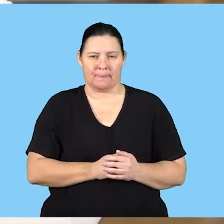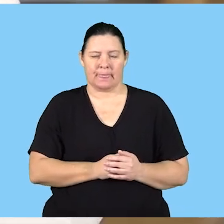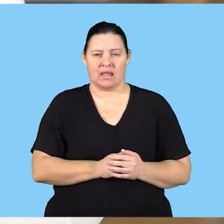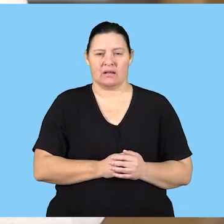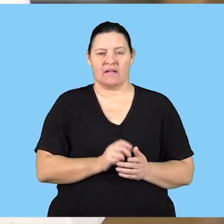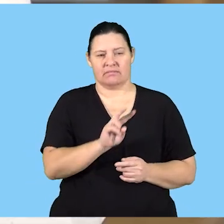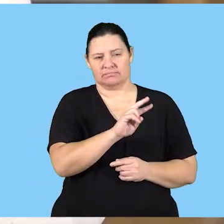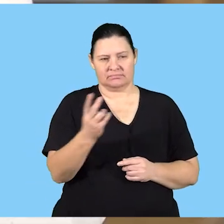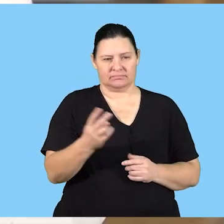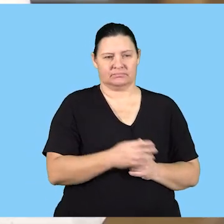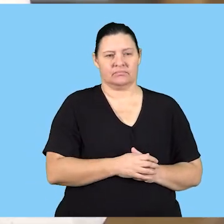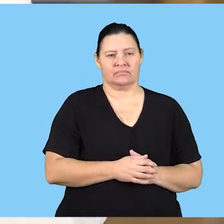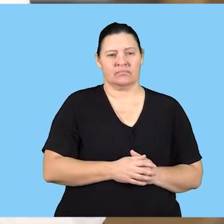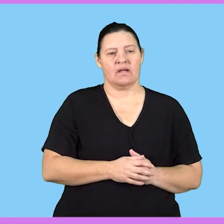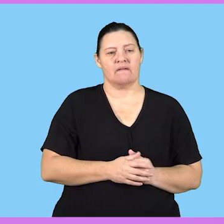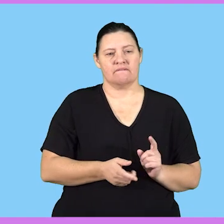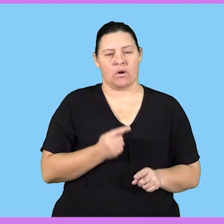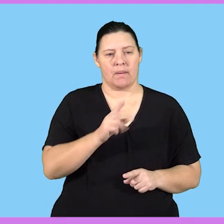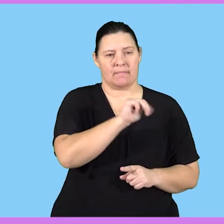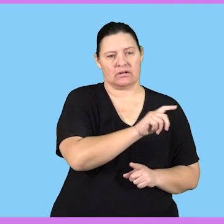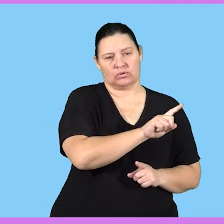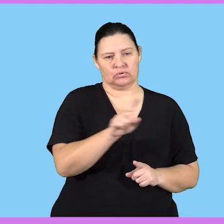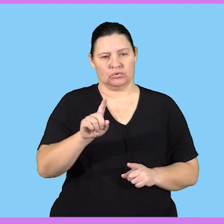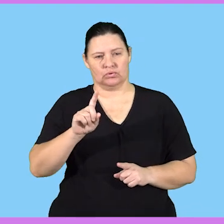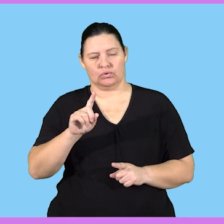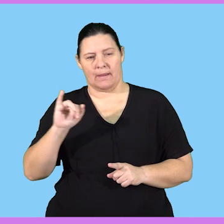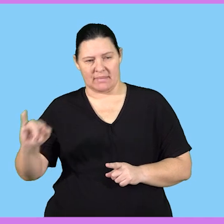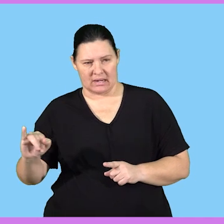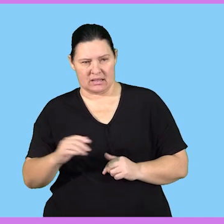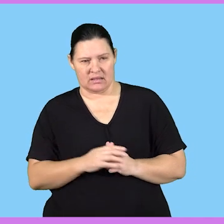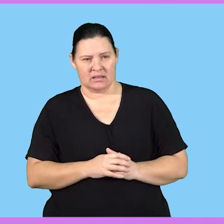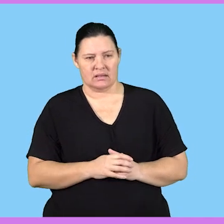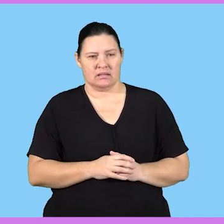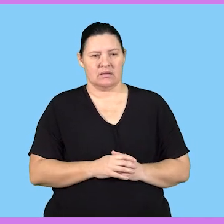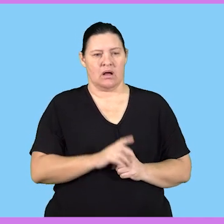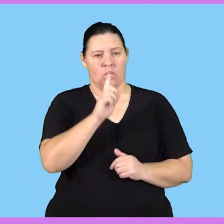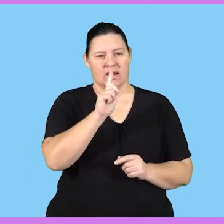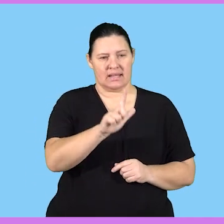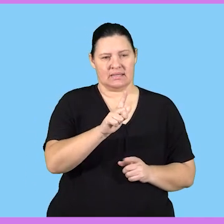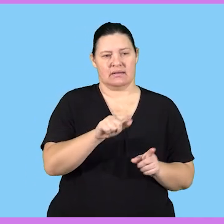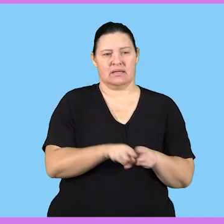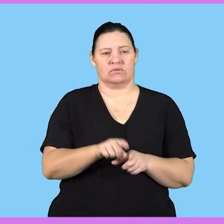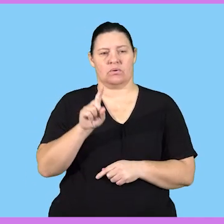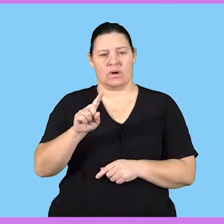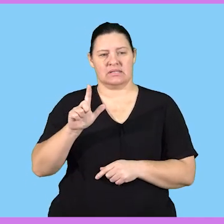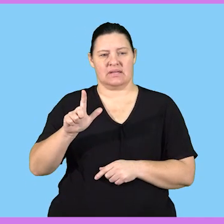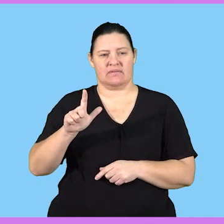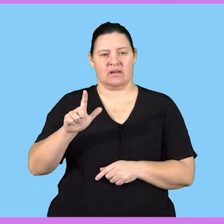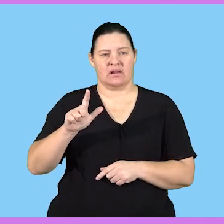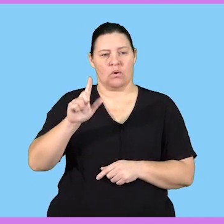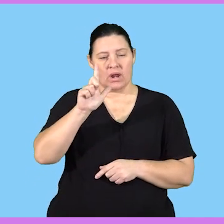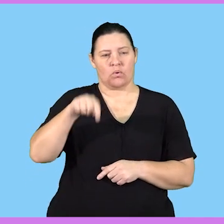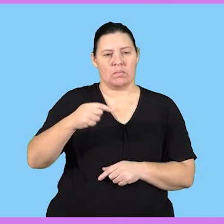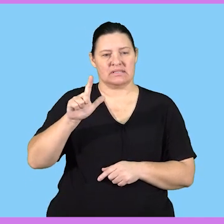this. Just to run through a few, when we convert from metric to imperial, for example, 1 liter equals to